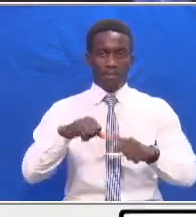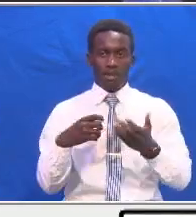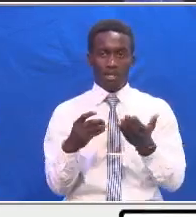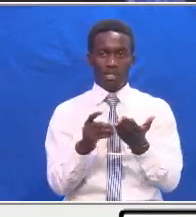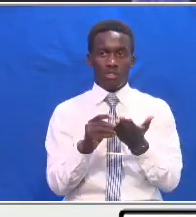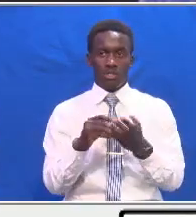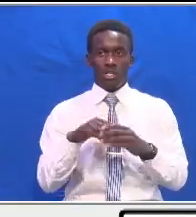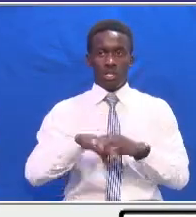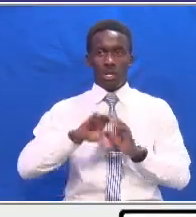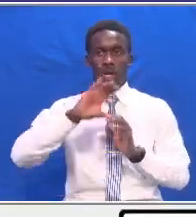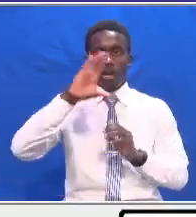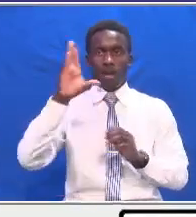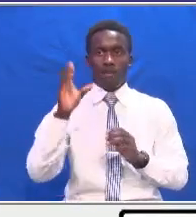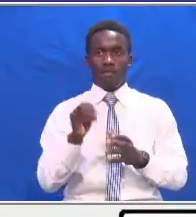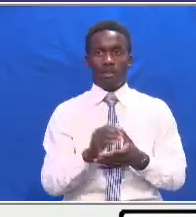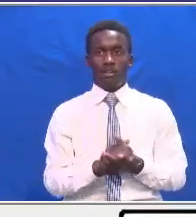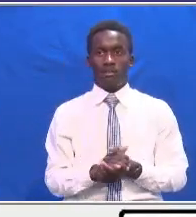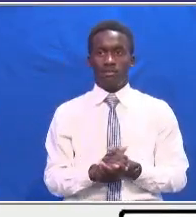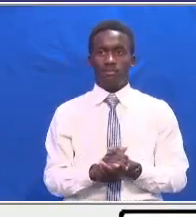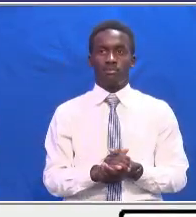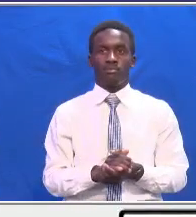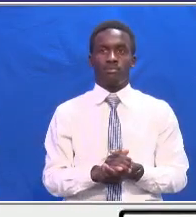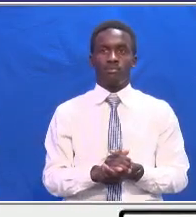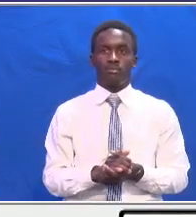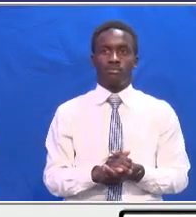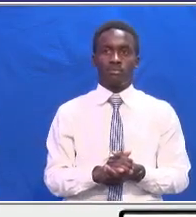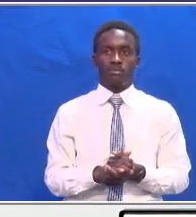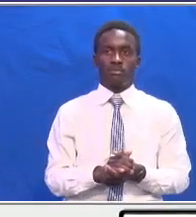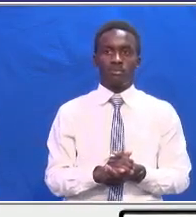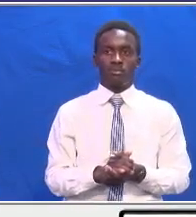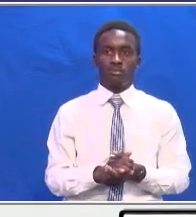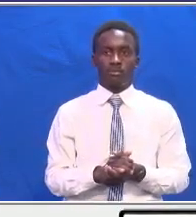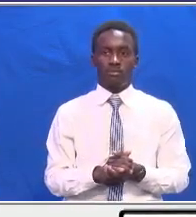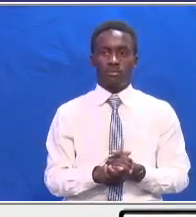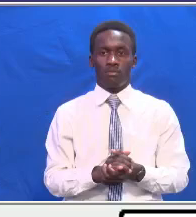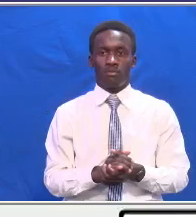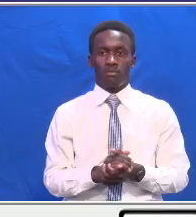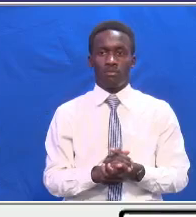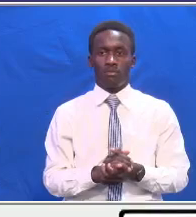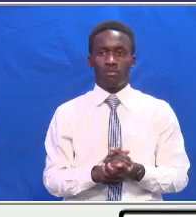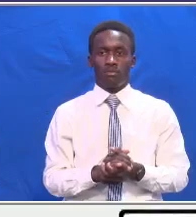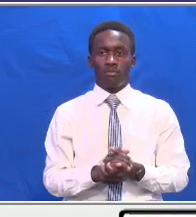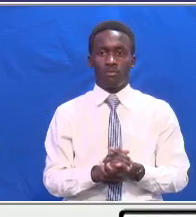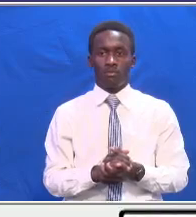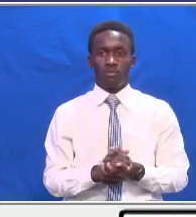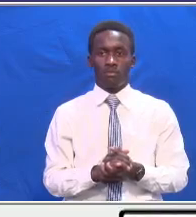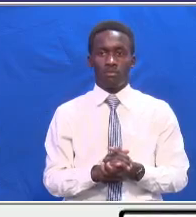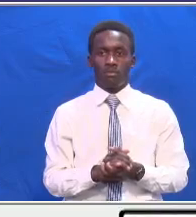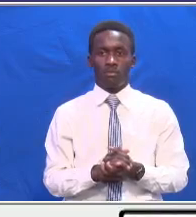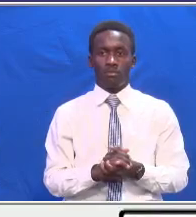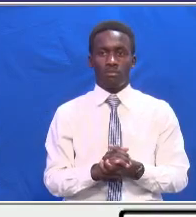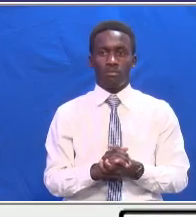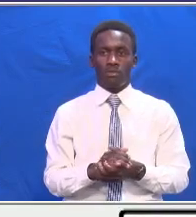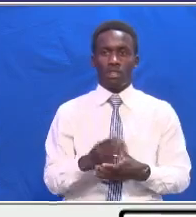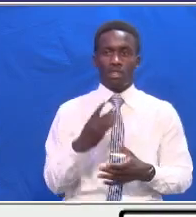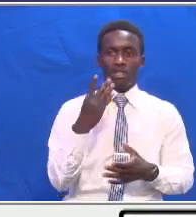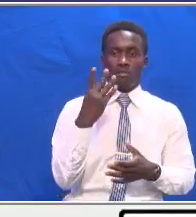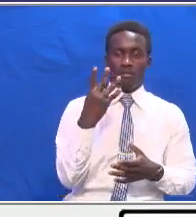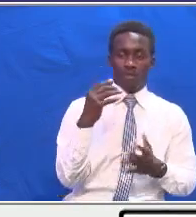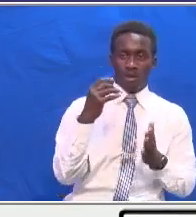We look forward to seeing a revolution has actually come of age, the fourth industrial